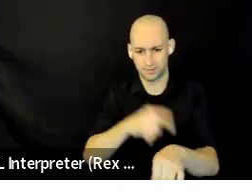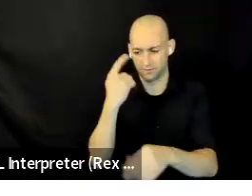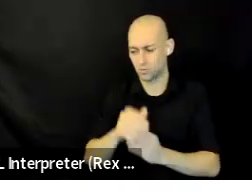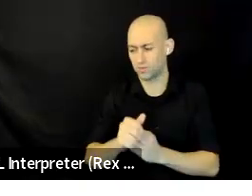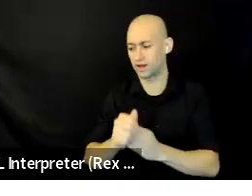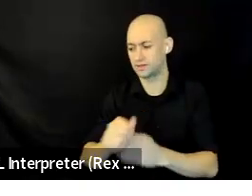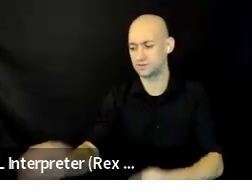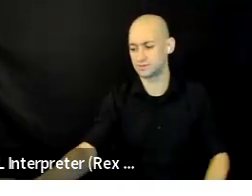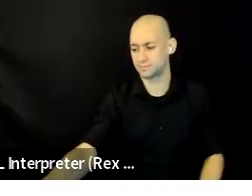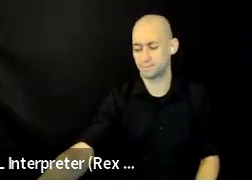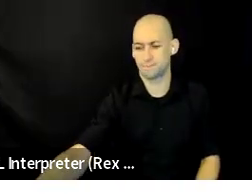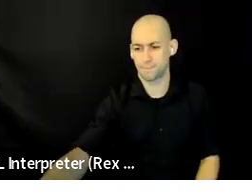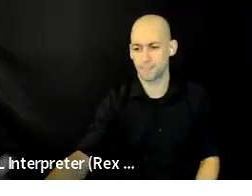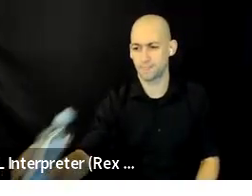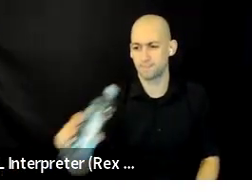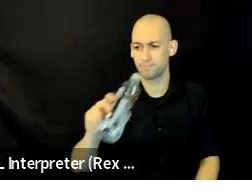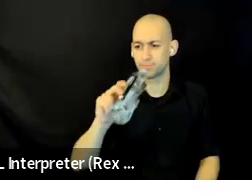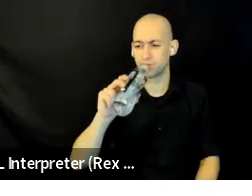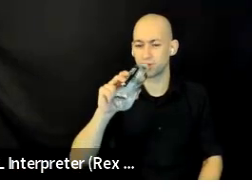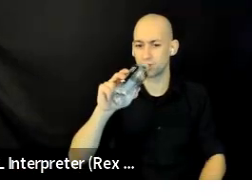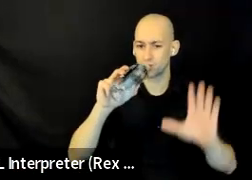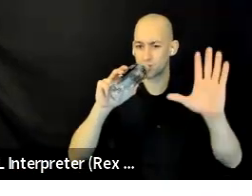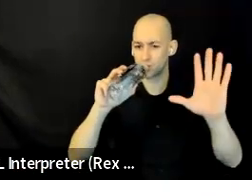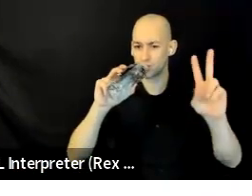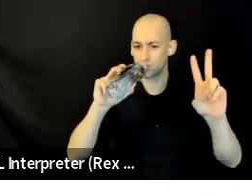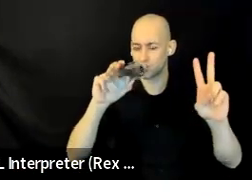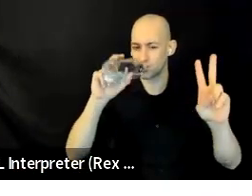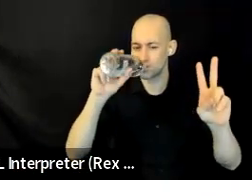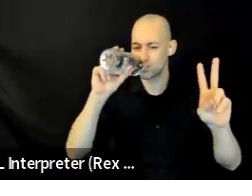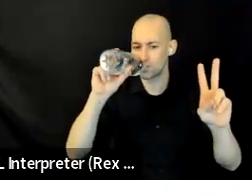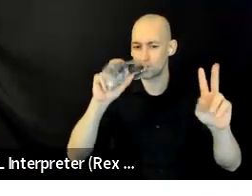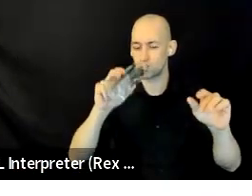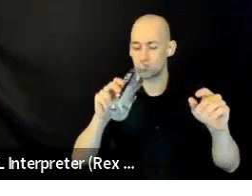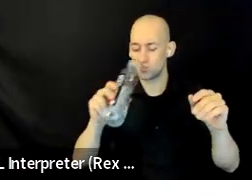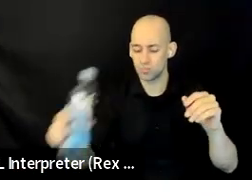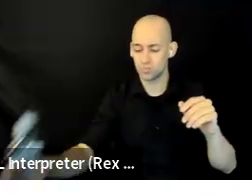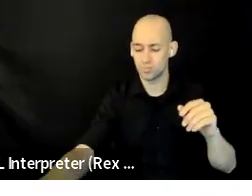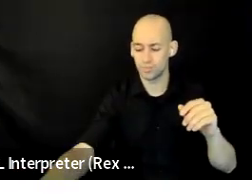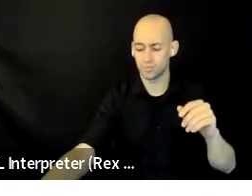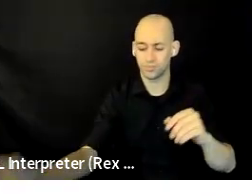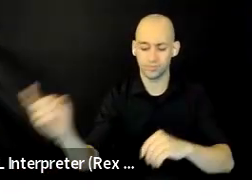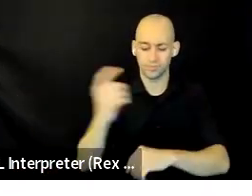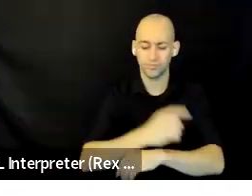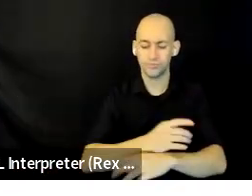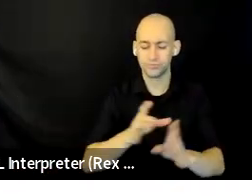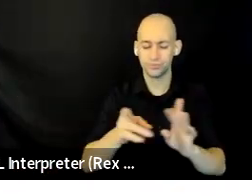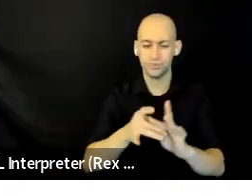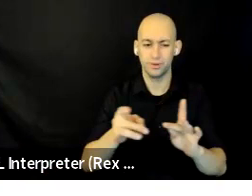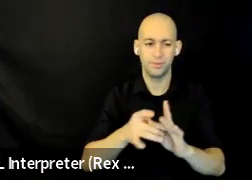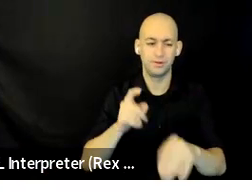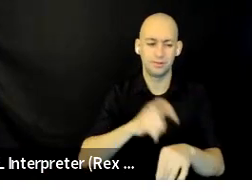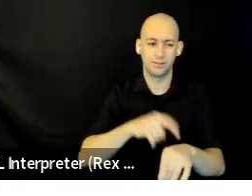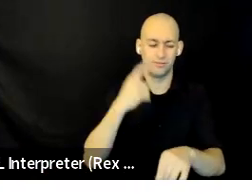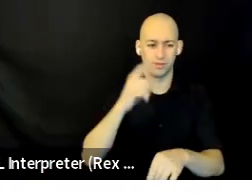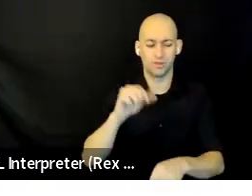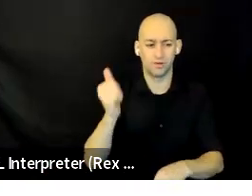and a 52-day comment period for the metrics. Last week, we announced that we extended the comment period for the metrics by another 30 days, so